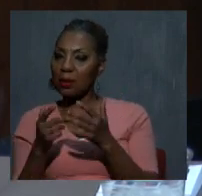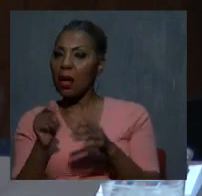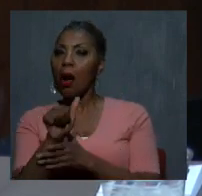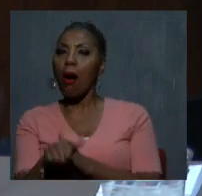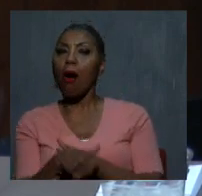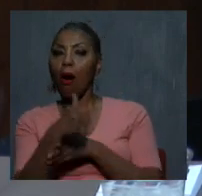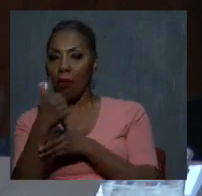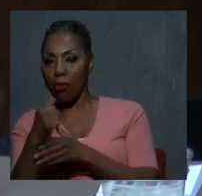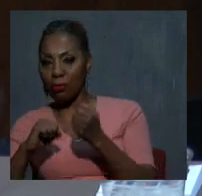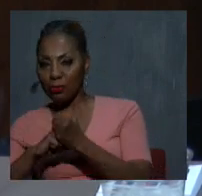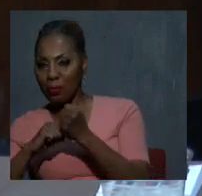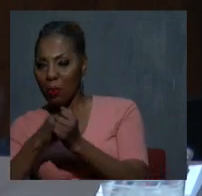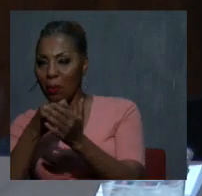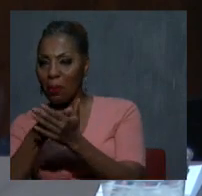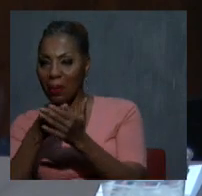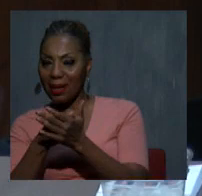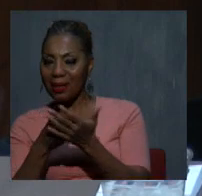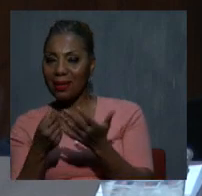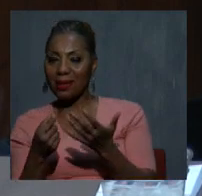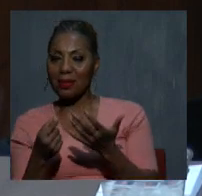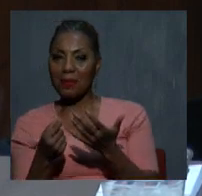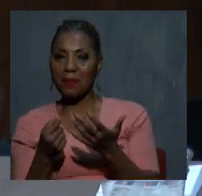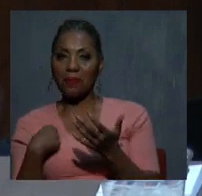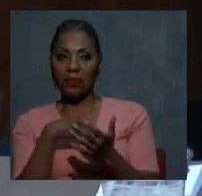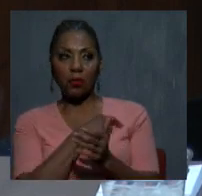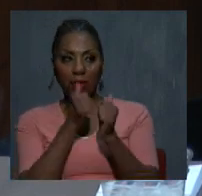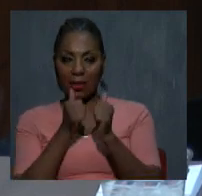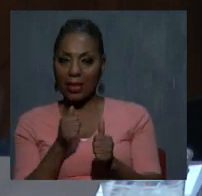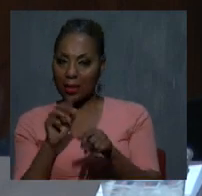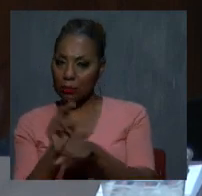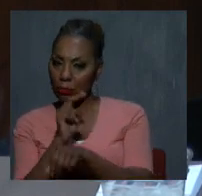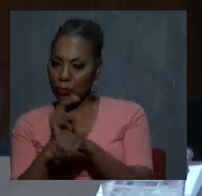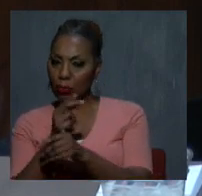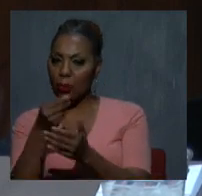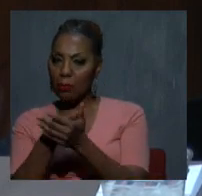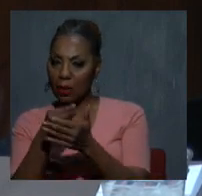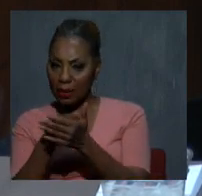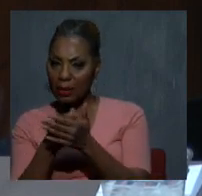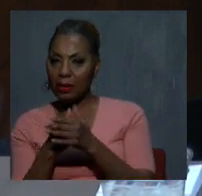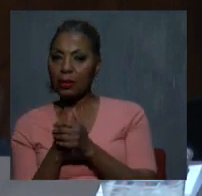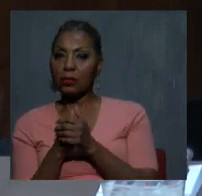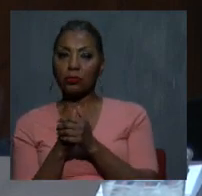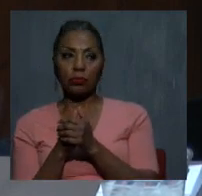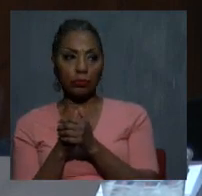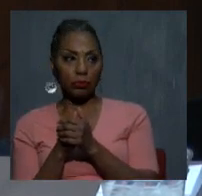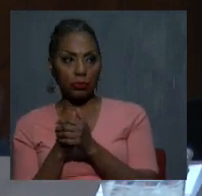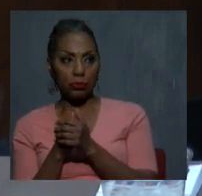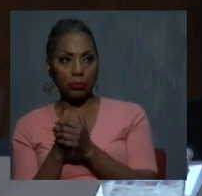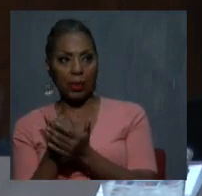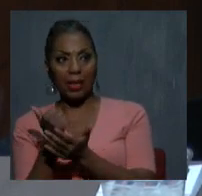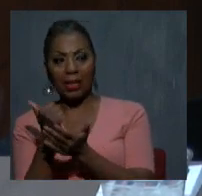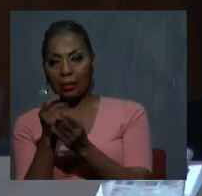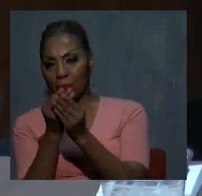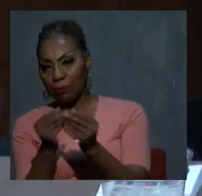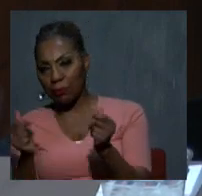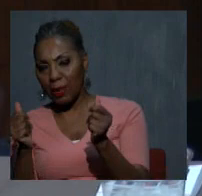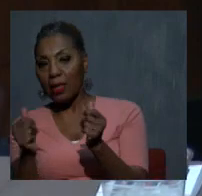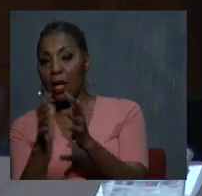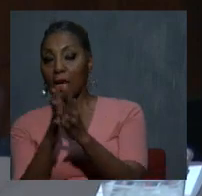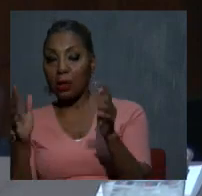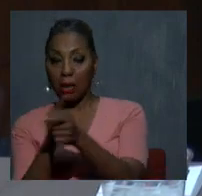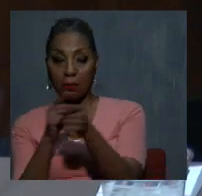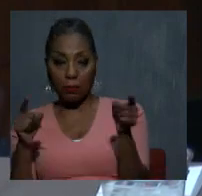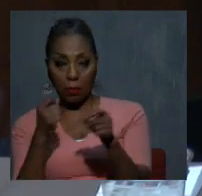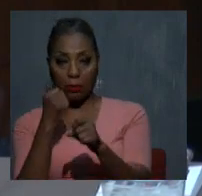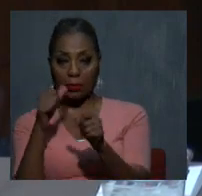streams, Mayor, where we can access funding to address. A lot of these areas have